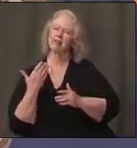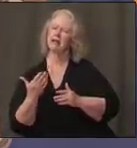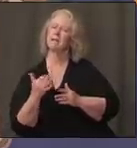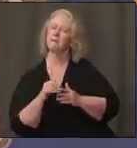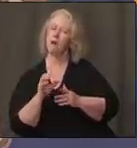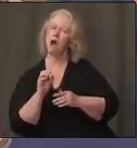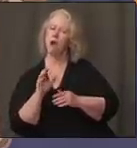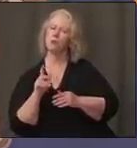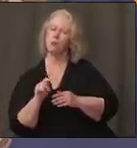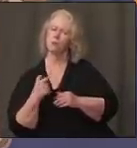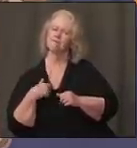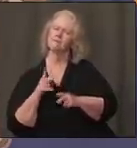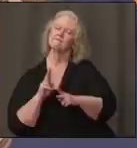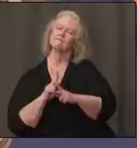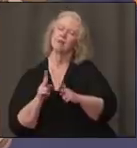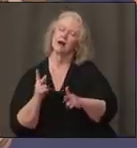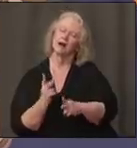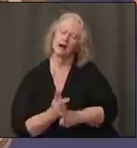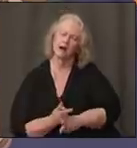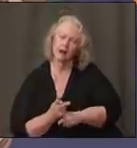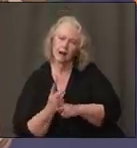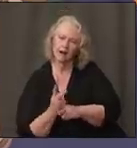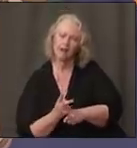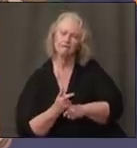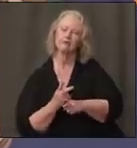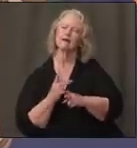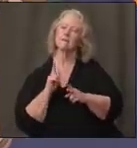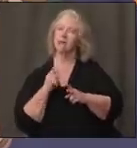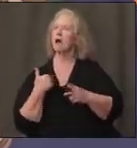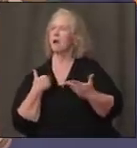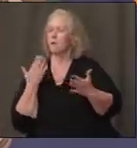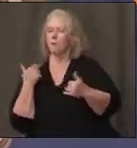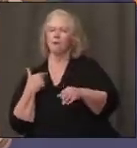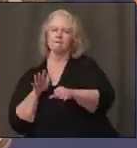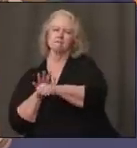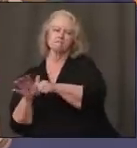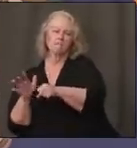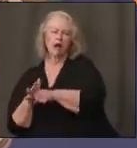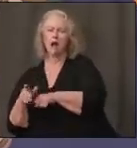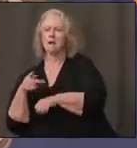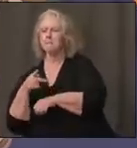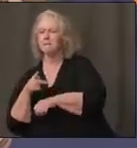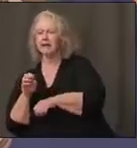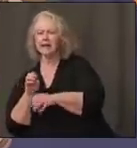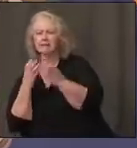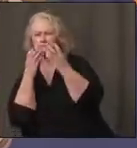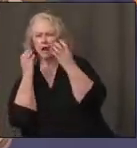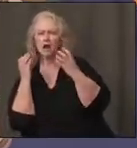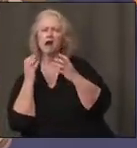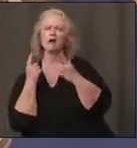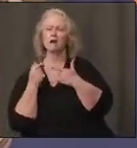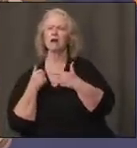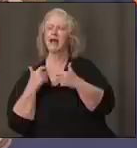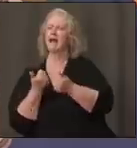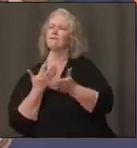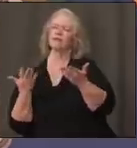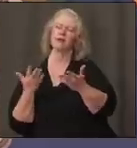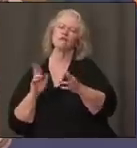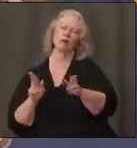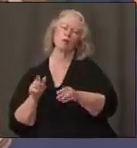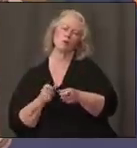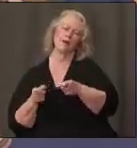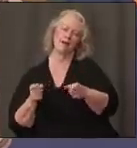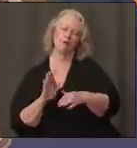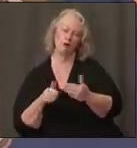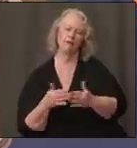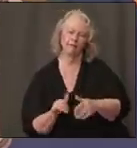potential where we got to be very careful. Fortunately, we'll have the PPE and the capacity to be able to handle anything that could come about then. Okay, thank you